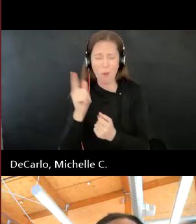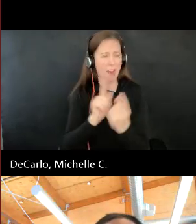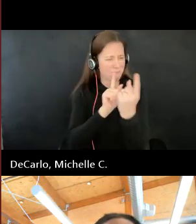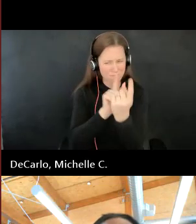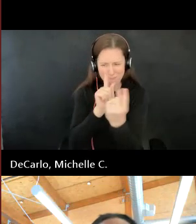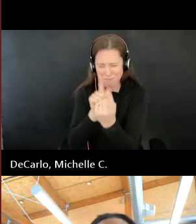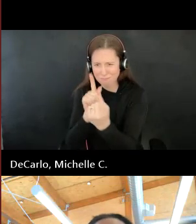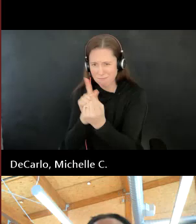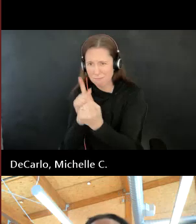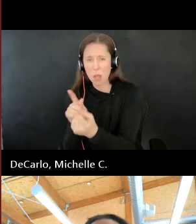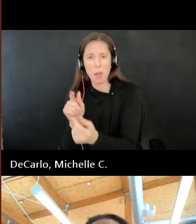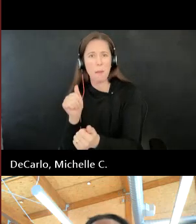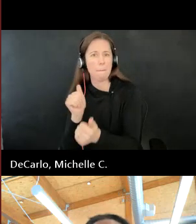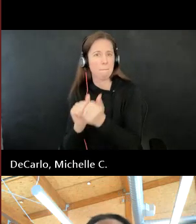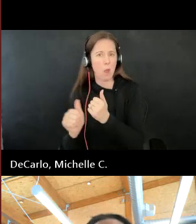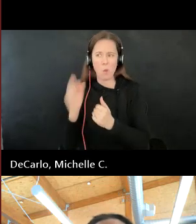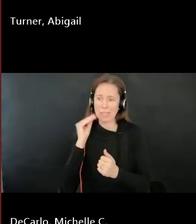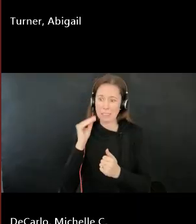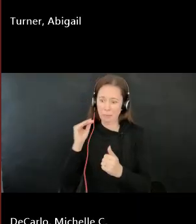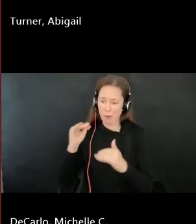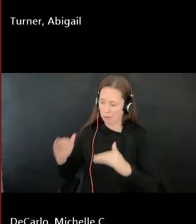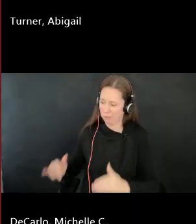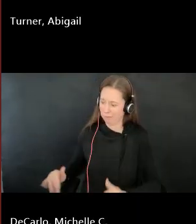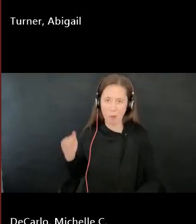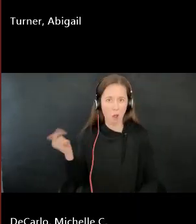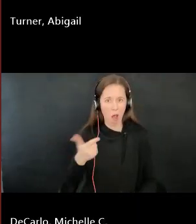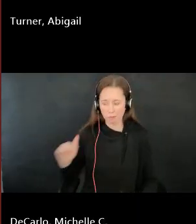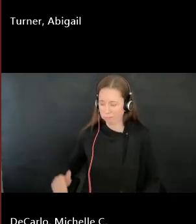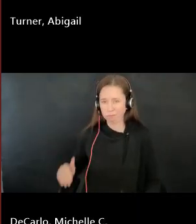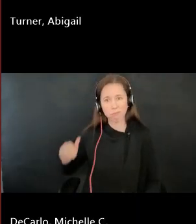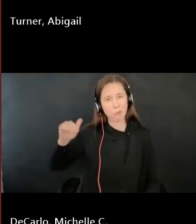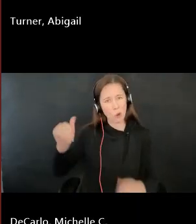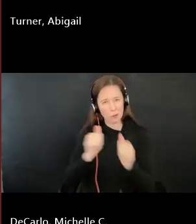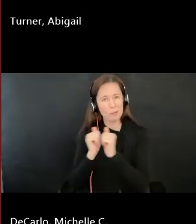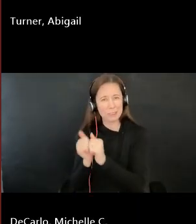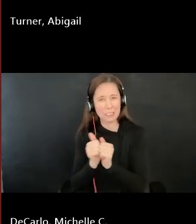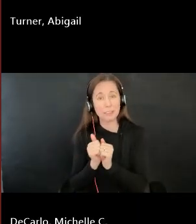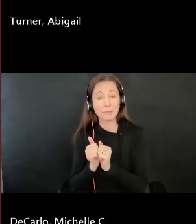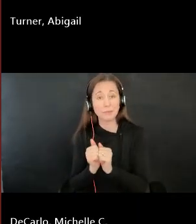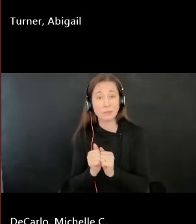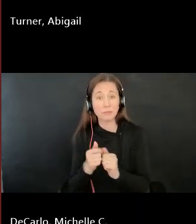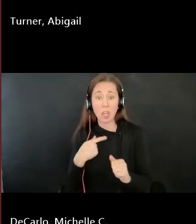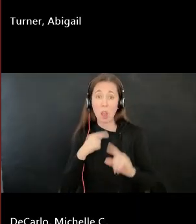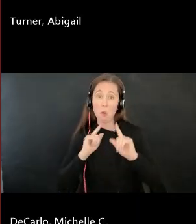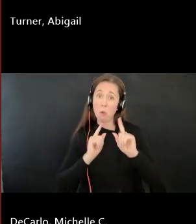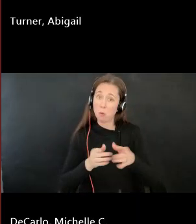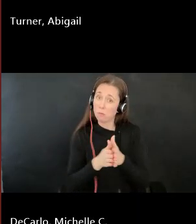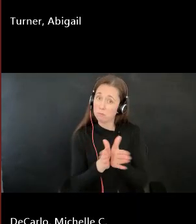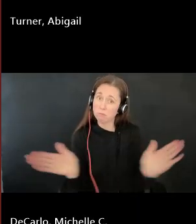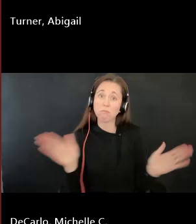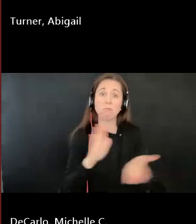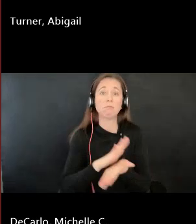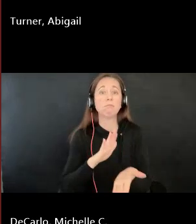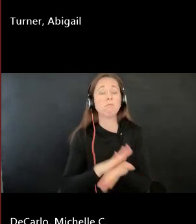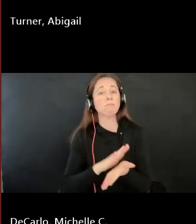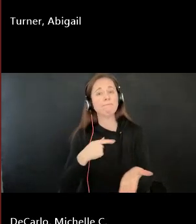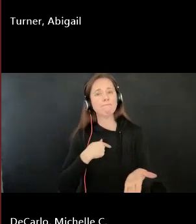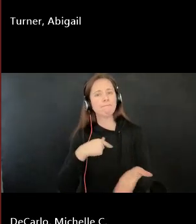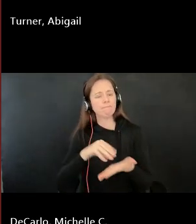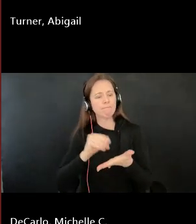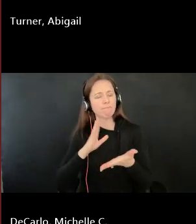most of those students since elementary school. While attending public school growing up, I was a student